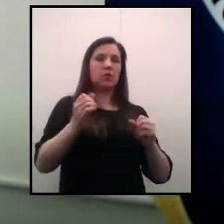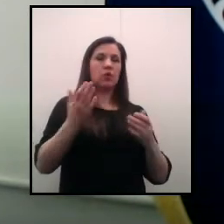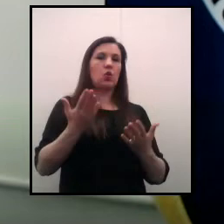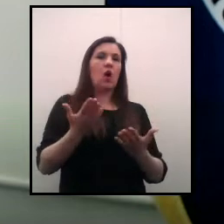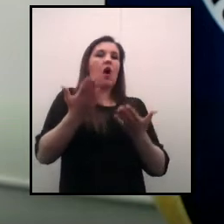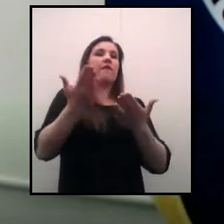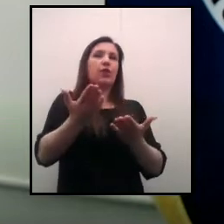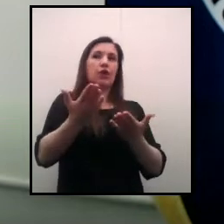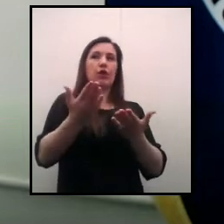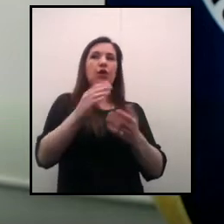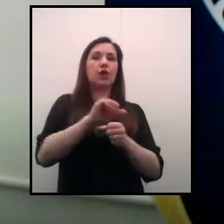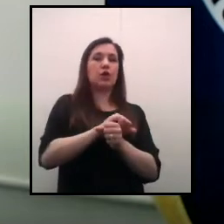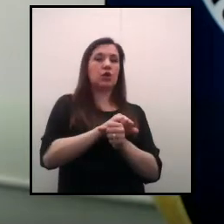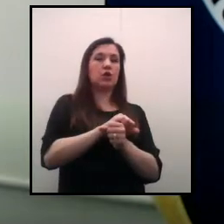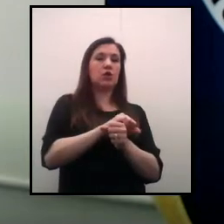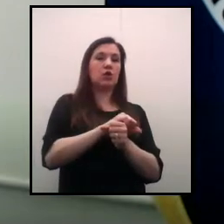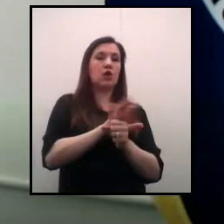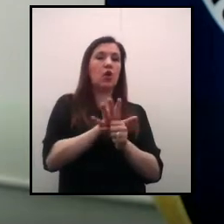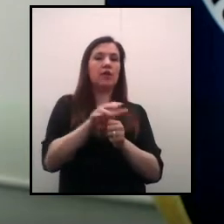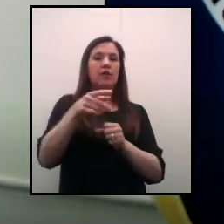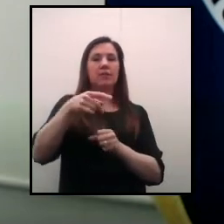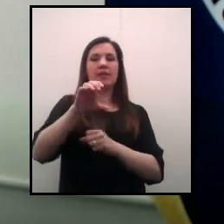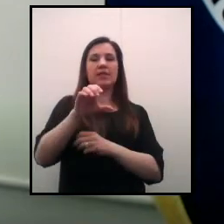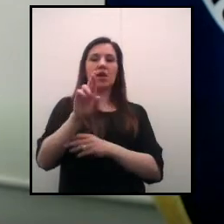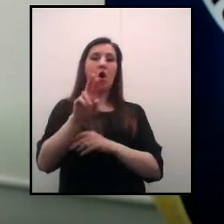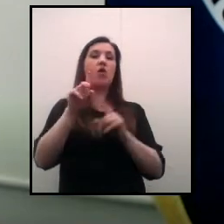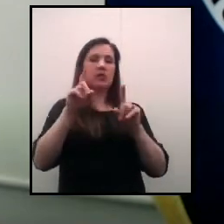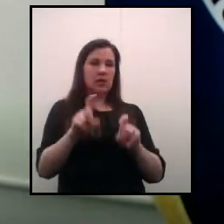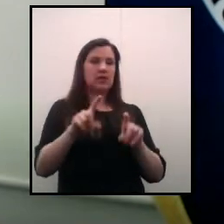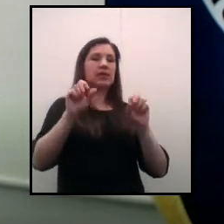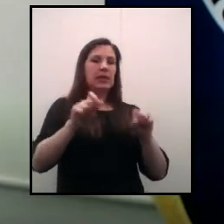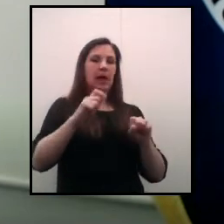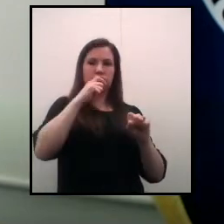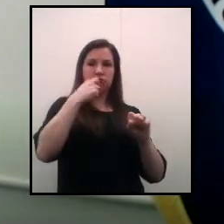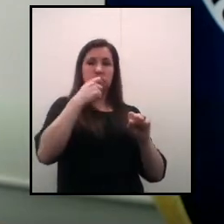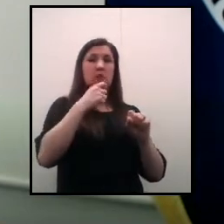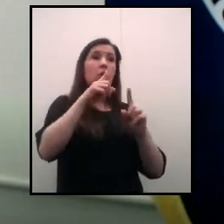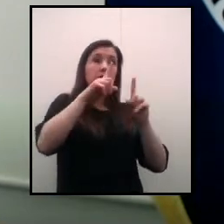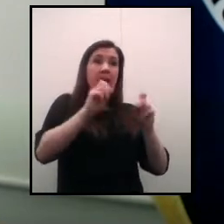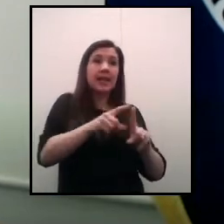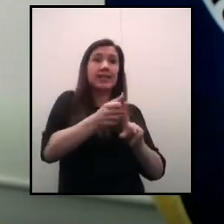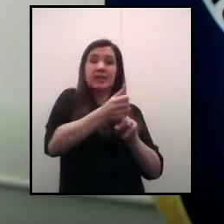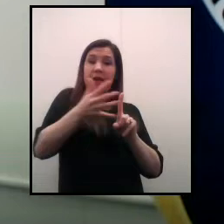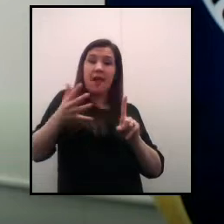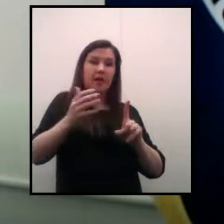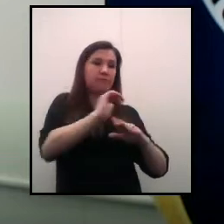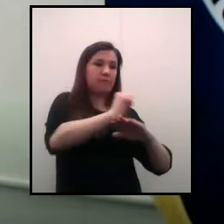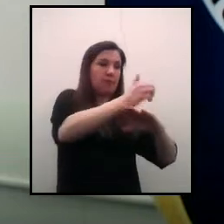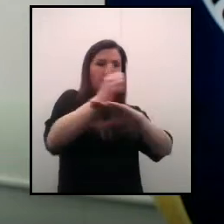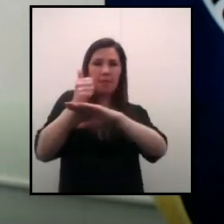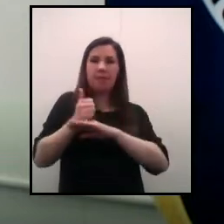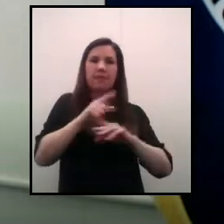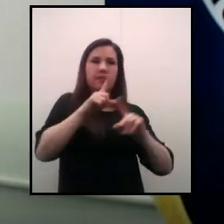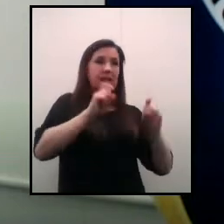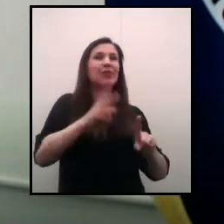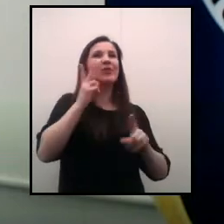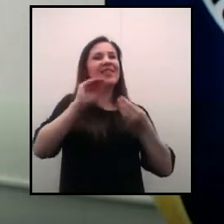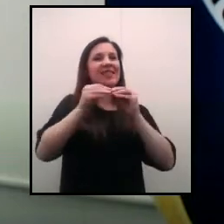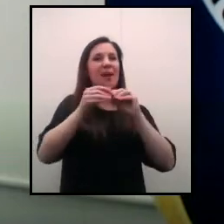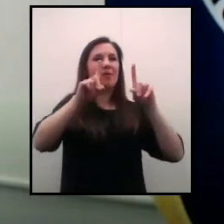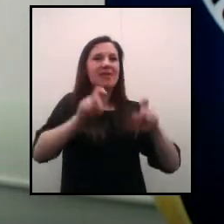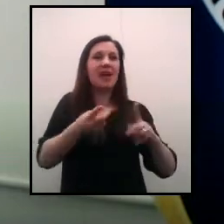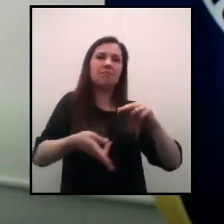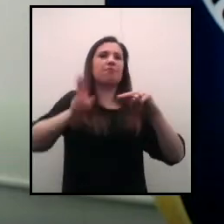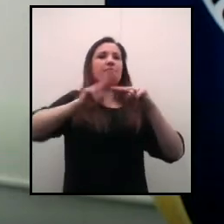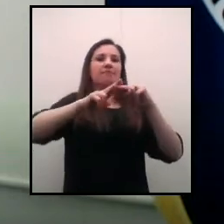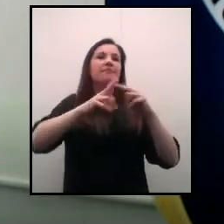offer COVID-19 PCR testing. So testing has expanded, and you can see that with the number of people tested that we release